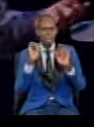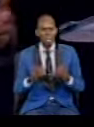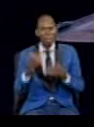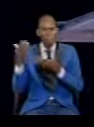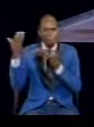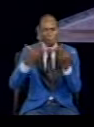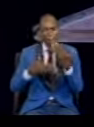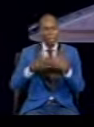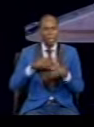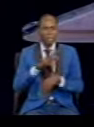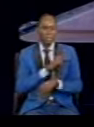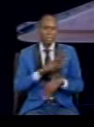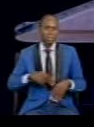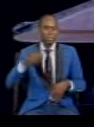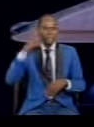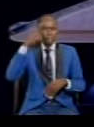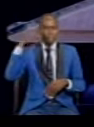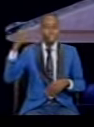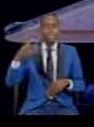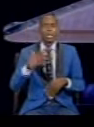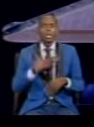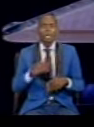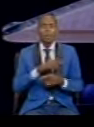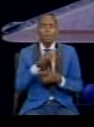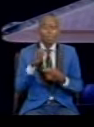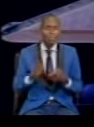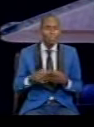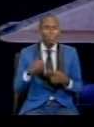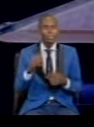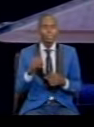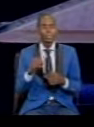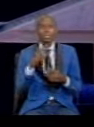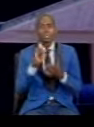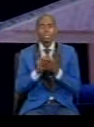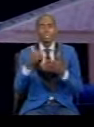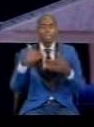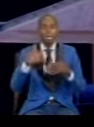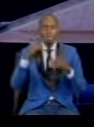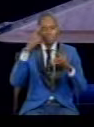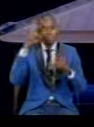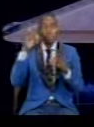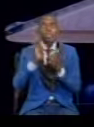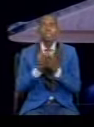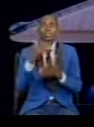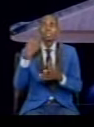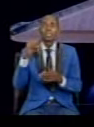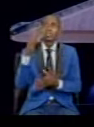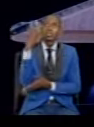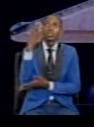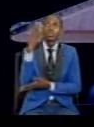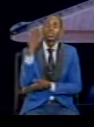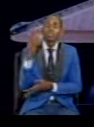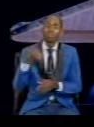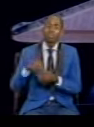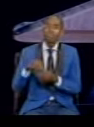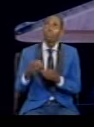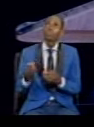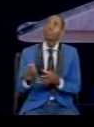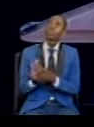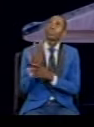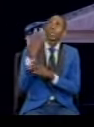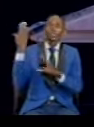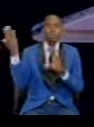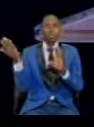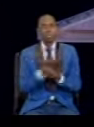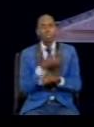when it says that he had a dream and he saw that tree that was to be cut down, where were all those teachers to interpret the